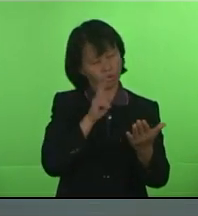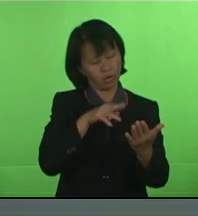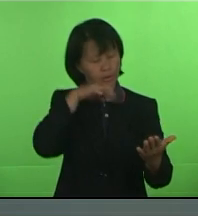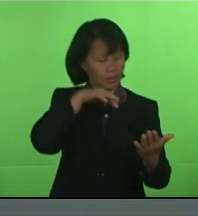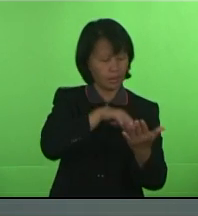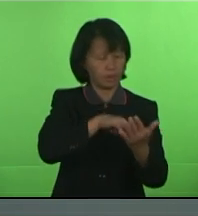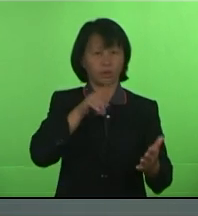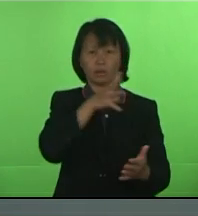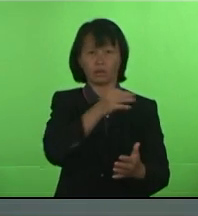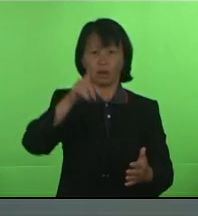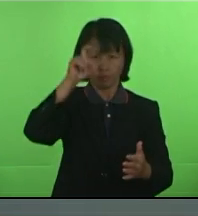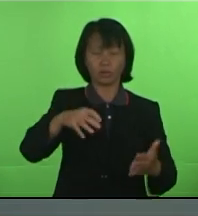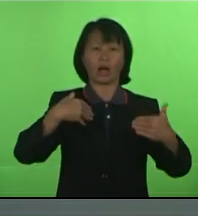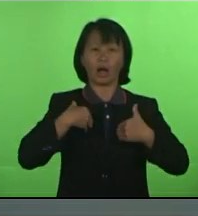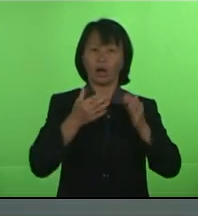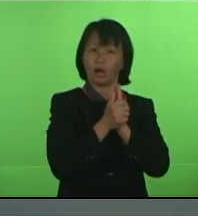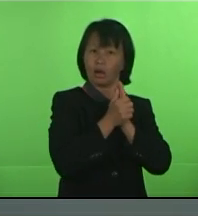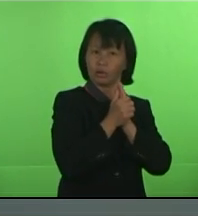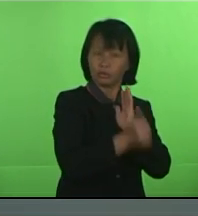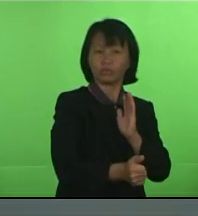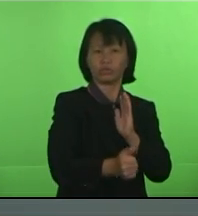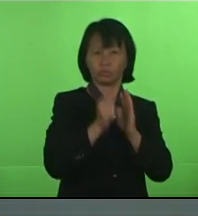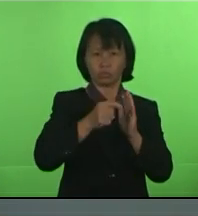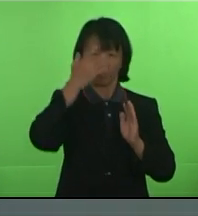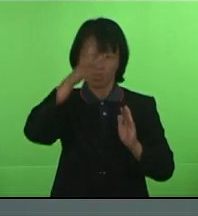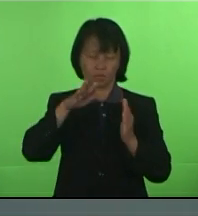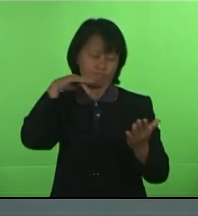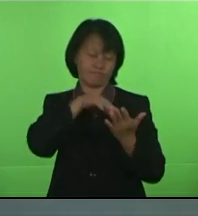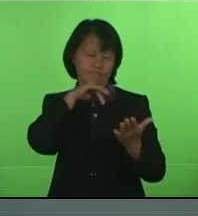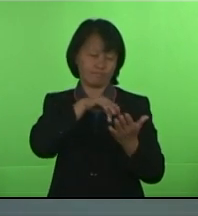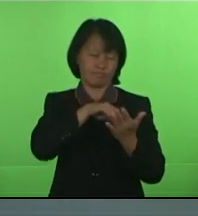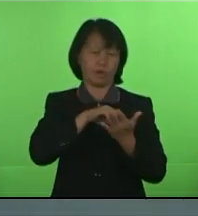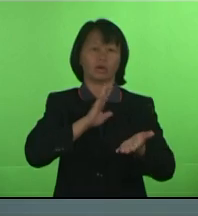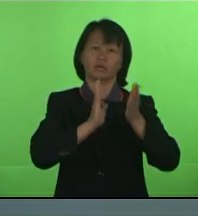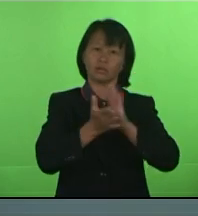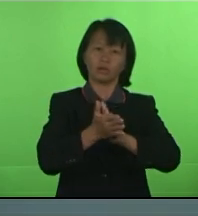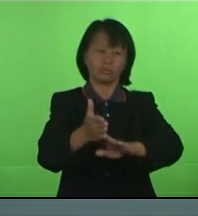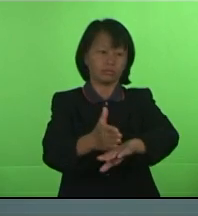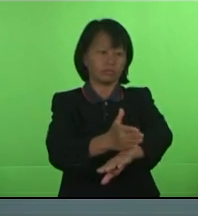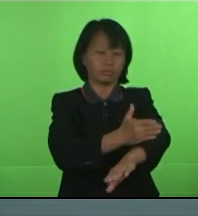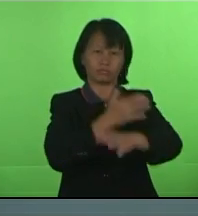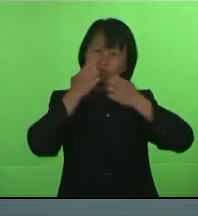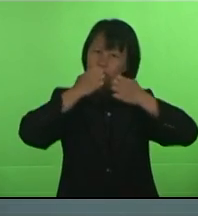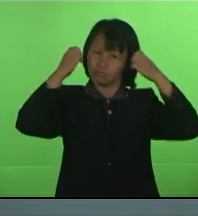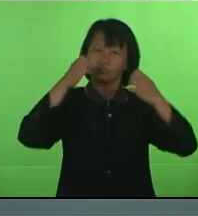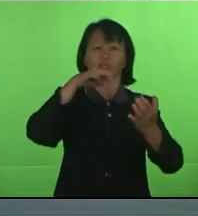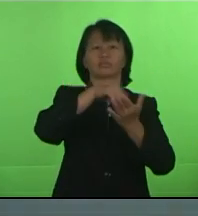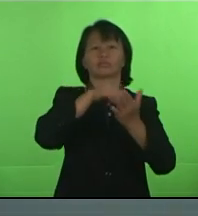having the skills that enable you to become effective and efficient readers.